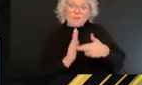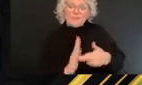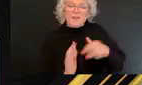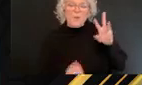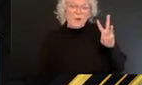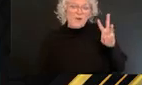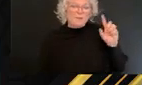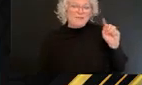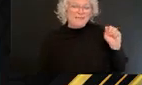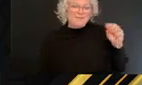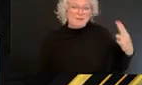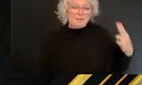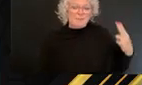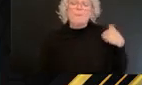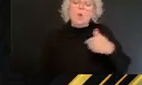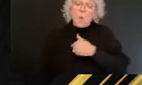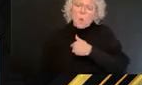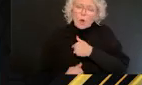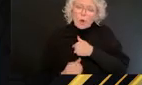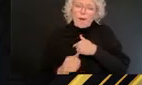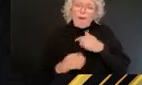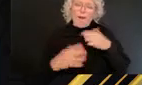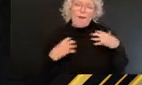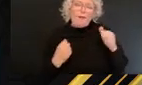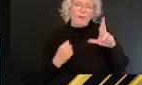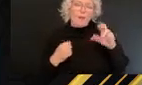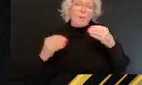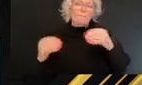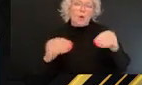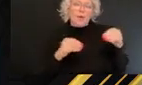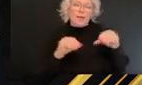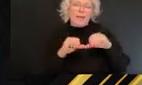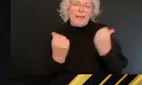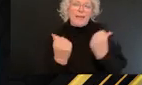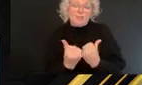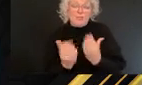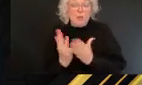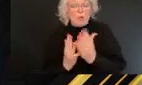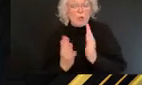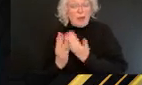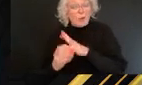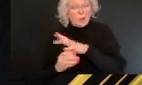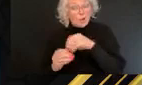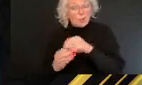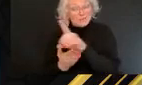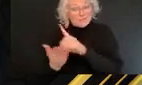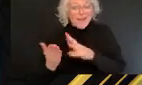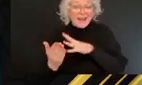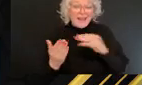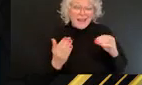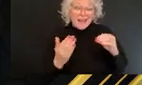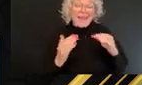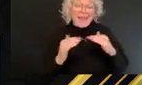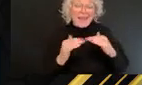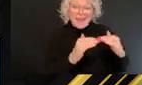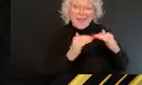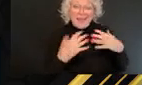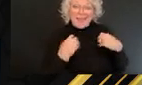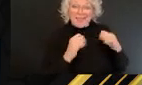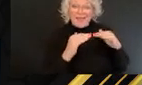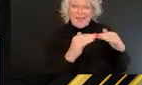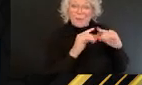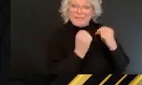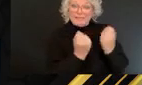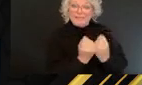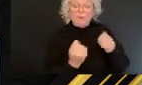Health. Wonderman Thompson Health is a healthcare marketing agency. Through inclusive design and our Health for Equity team, we are committed